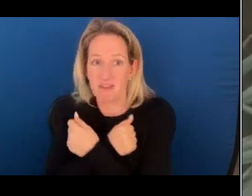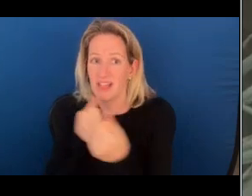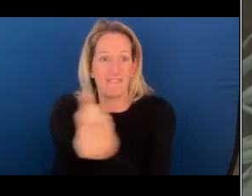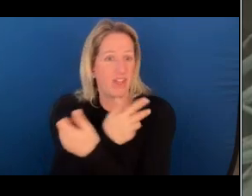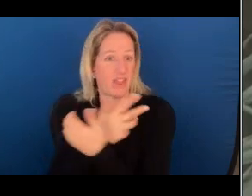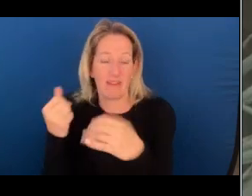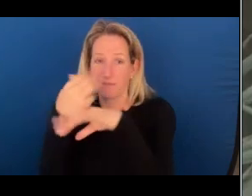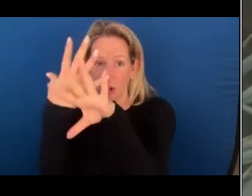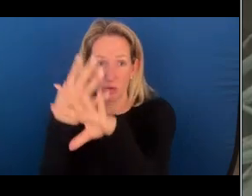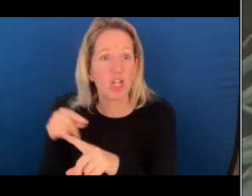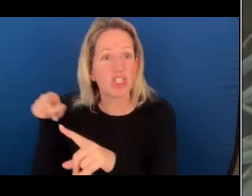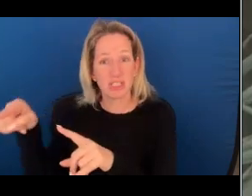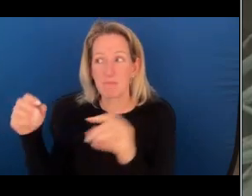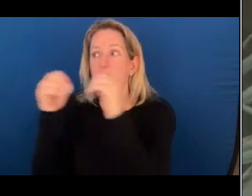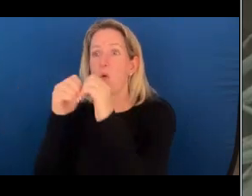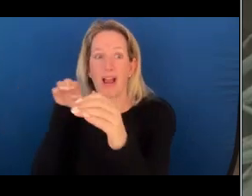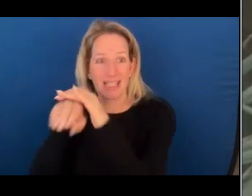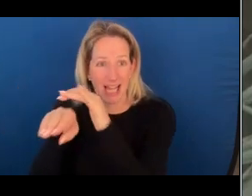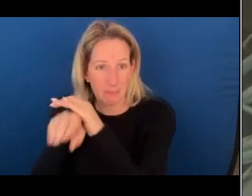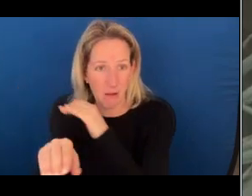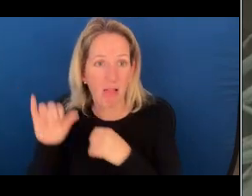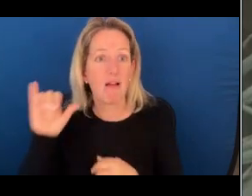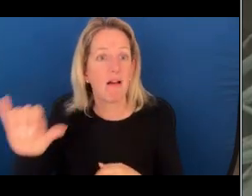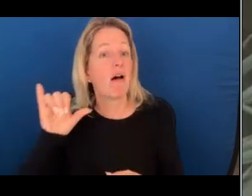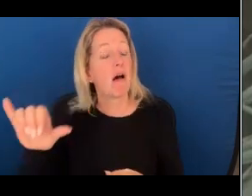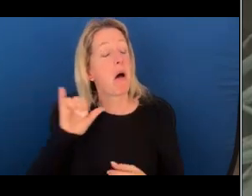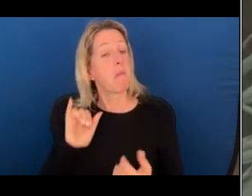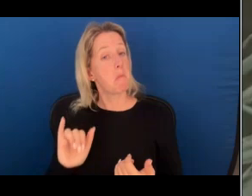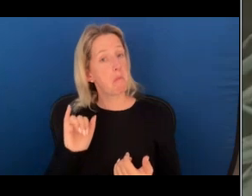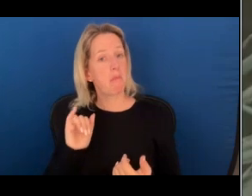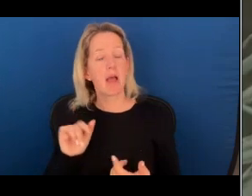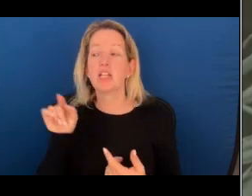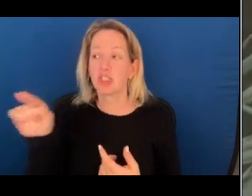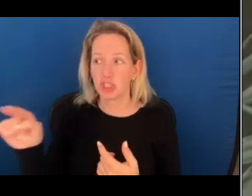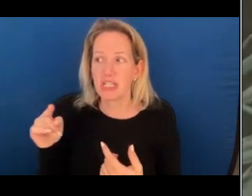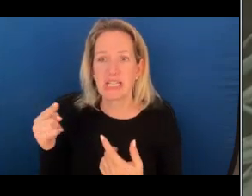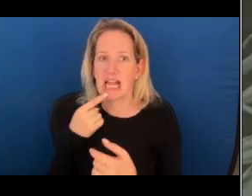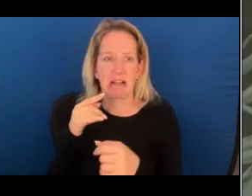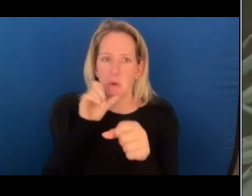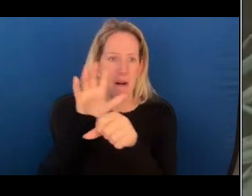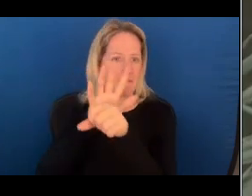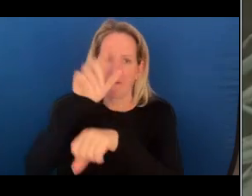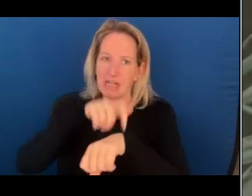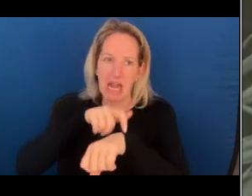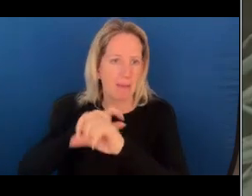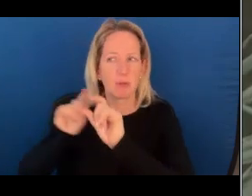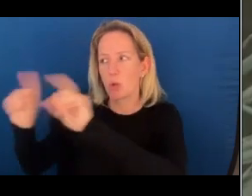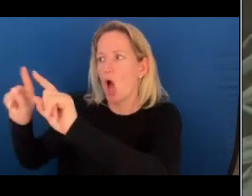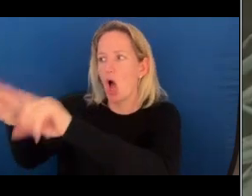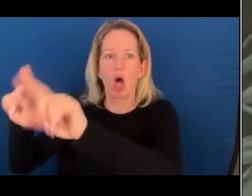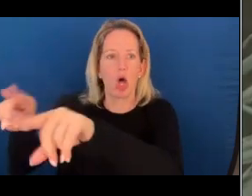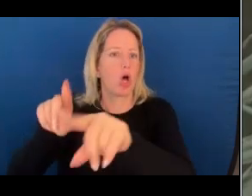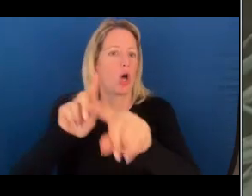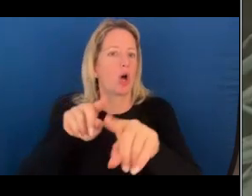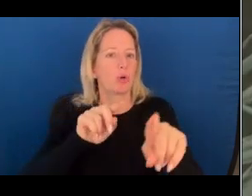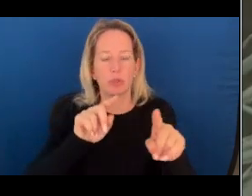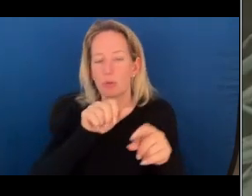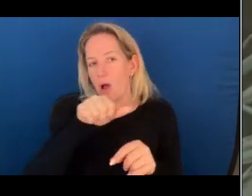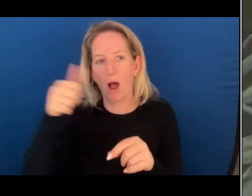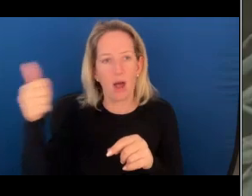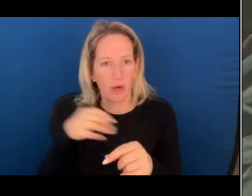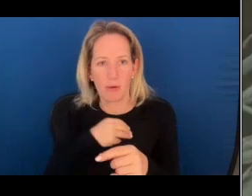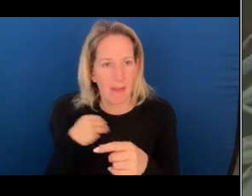And so, and she's like, tribal members are doing a lot. And she was one of the ones that I don't have time to go and ask all of my tribal other members. I